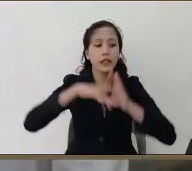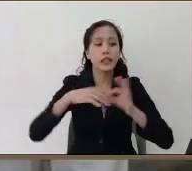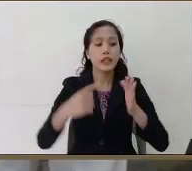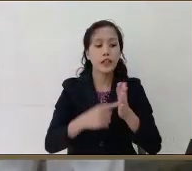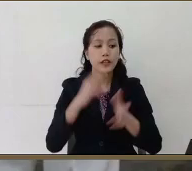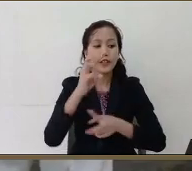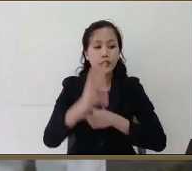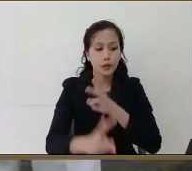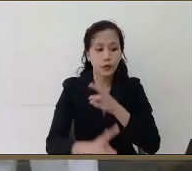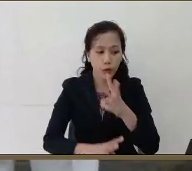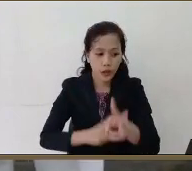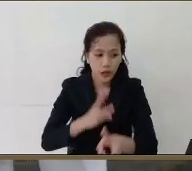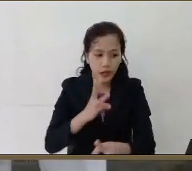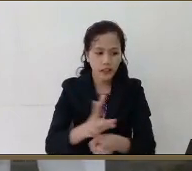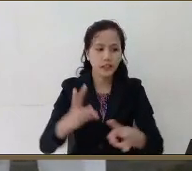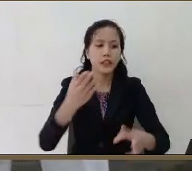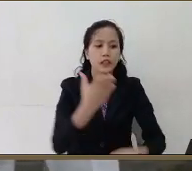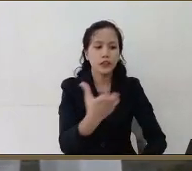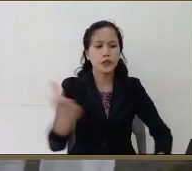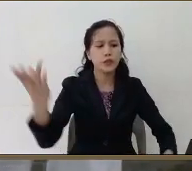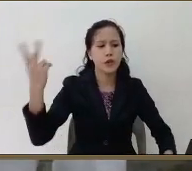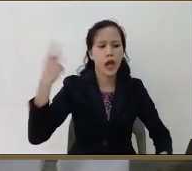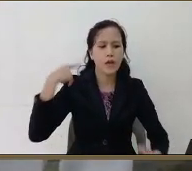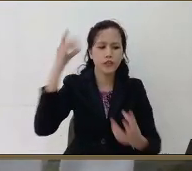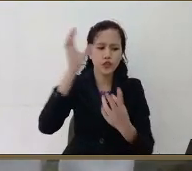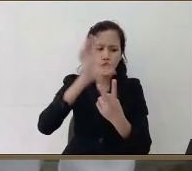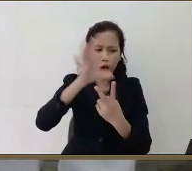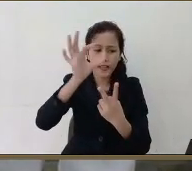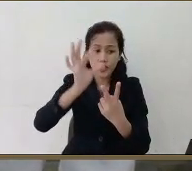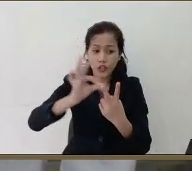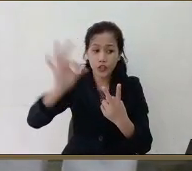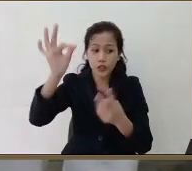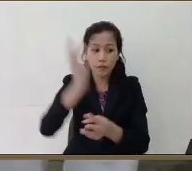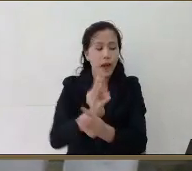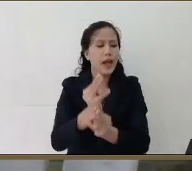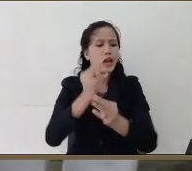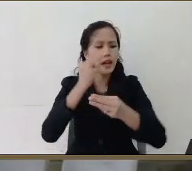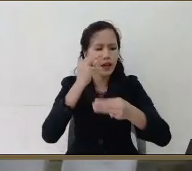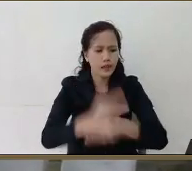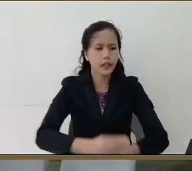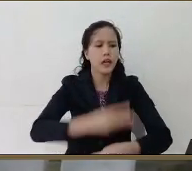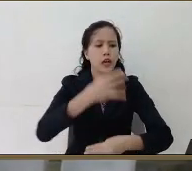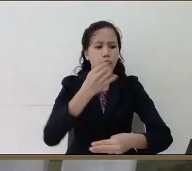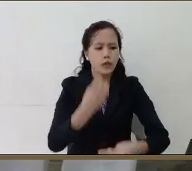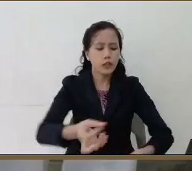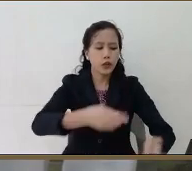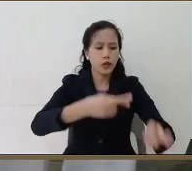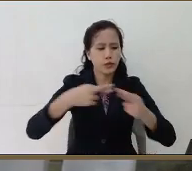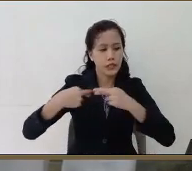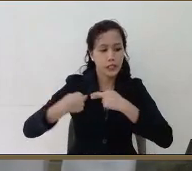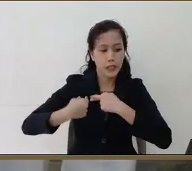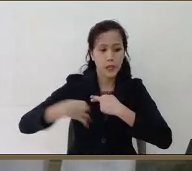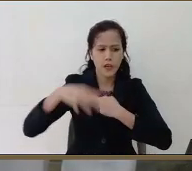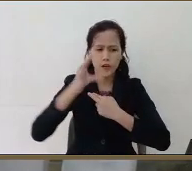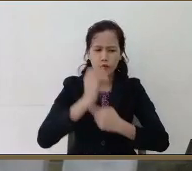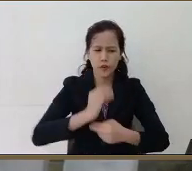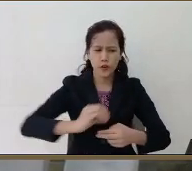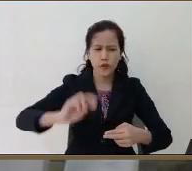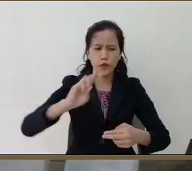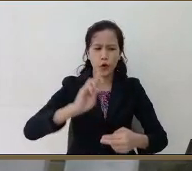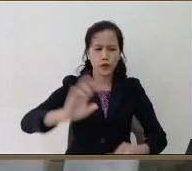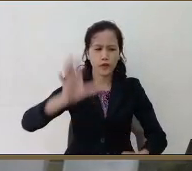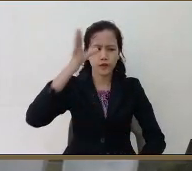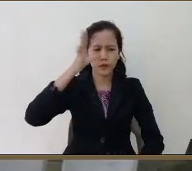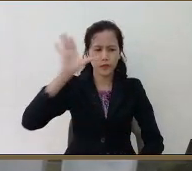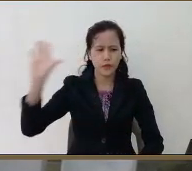Living in this world, you have a choice to make. Will you receive